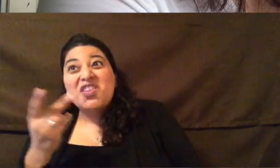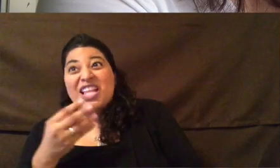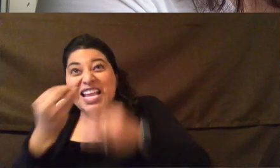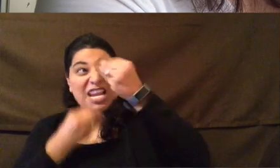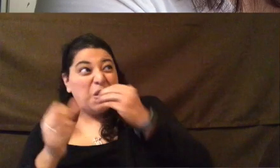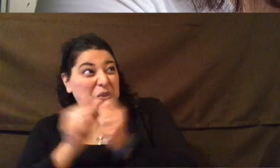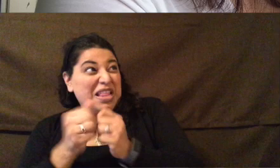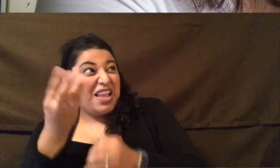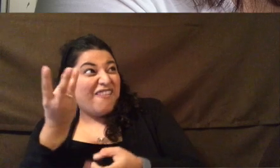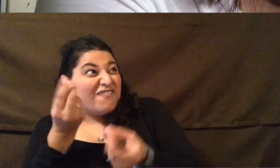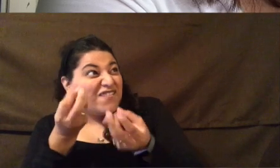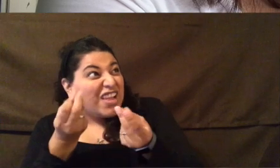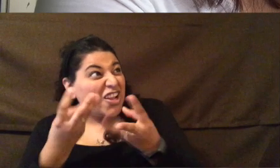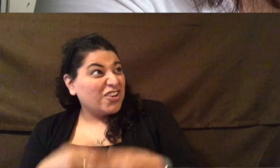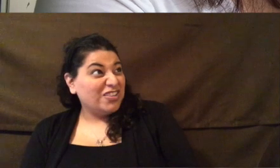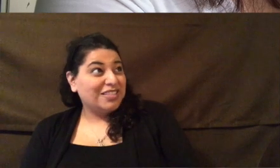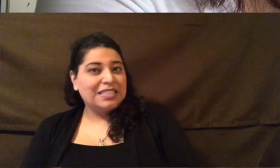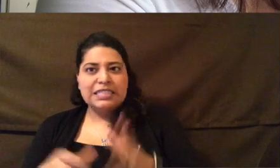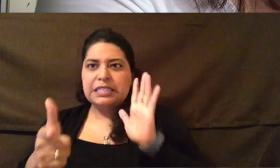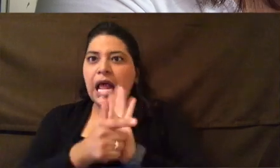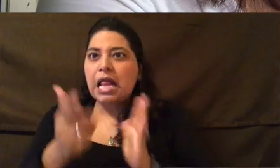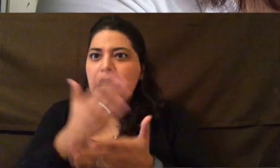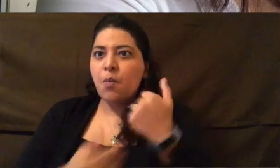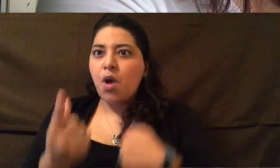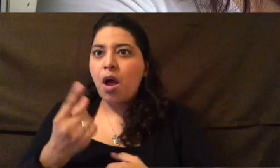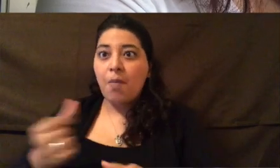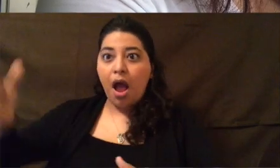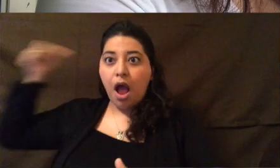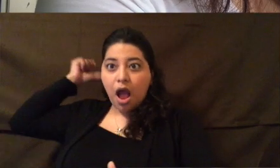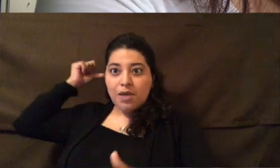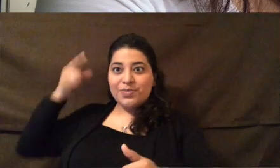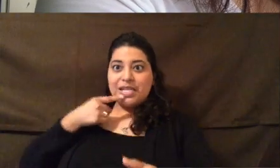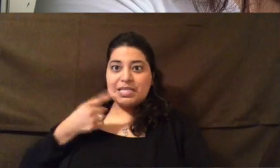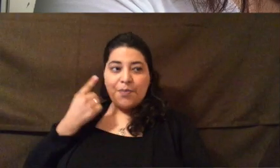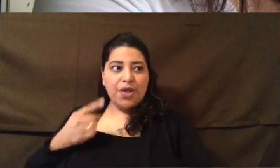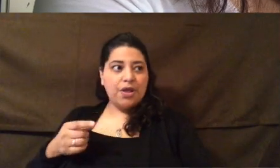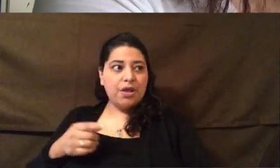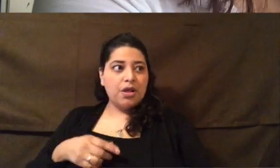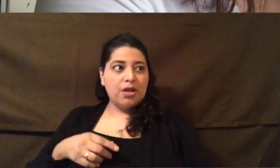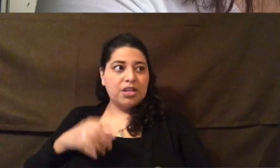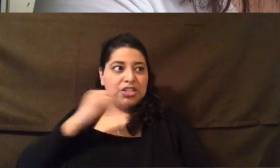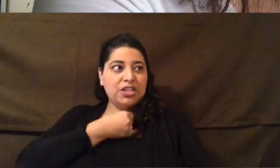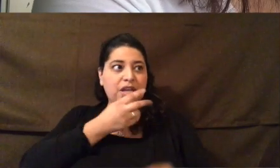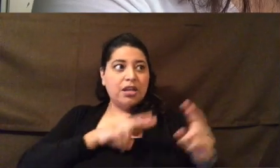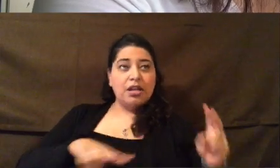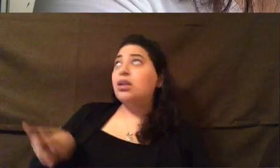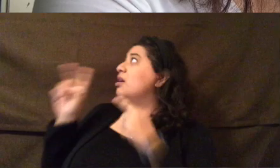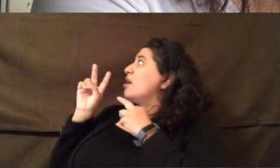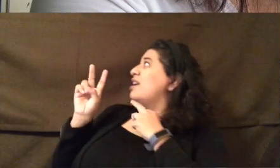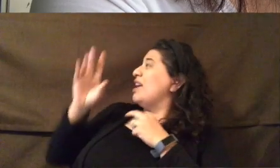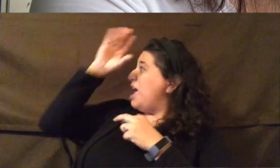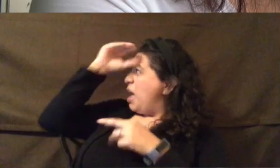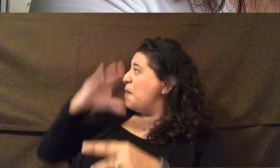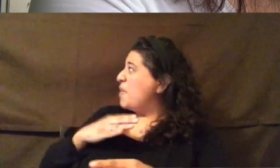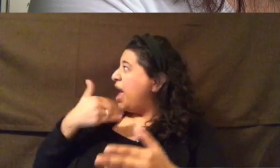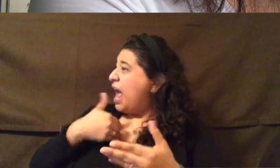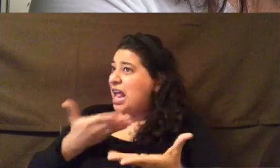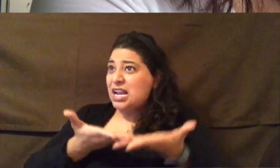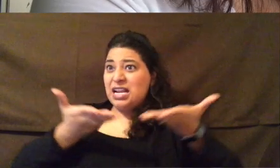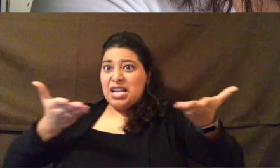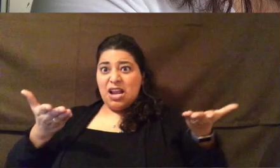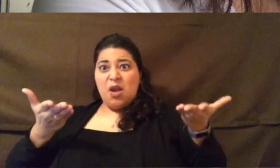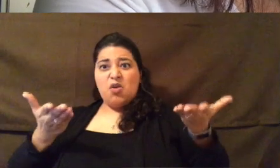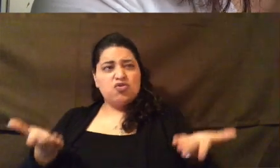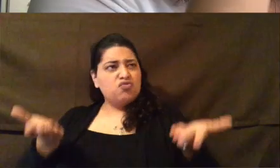their fingers." Suddenly, someone shouted behind them. Jack whirled around. A man carrying a tray